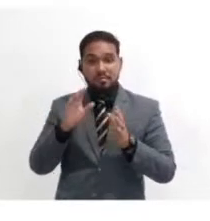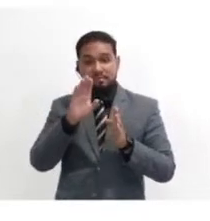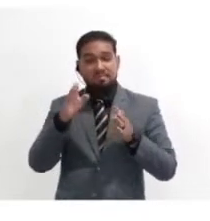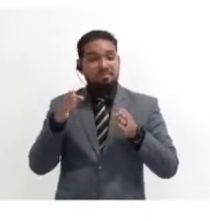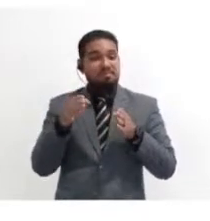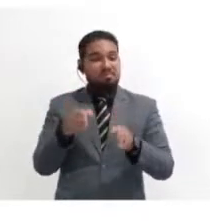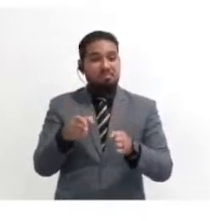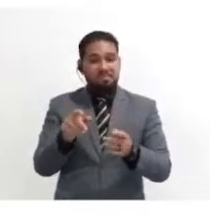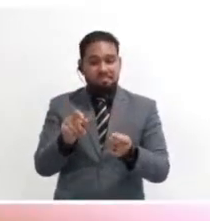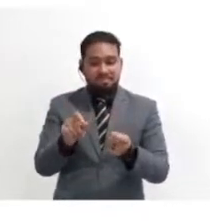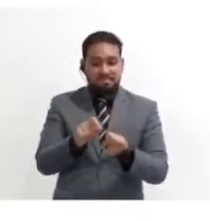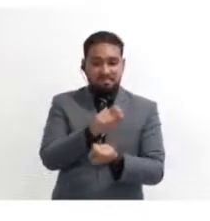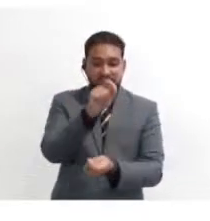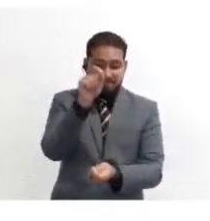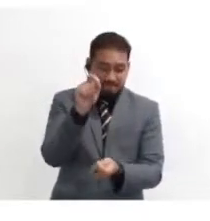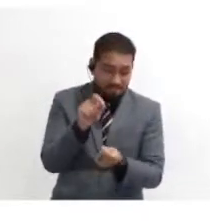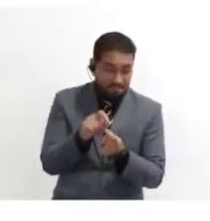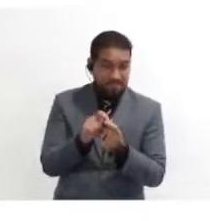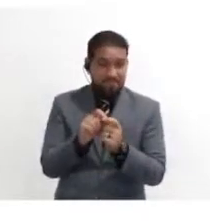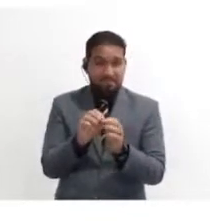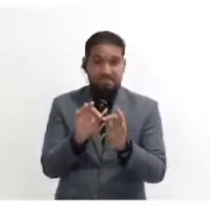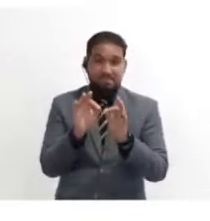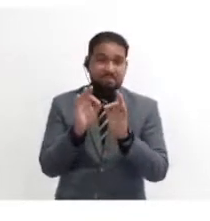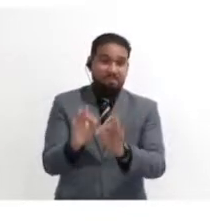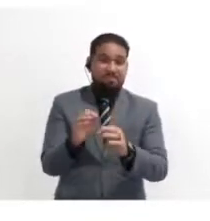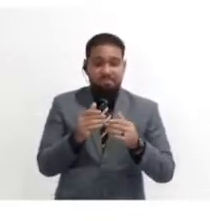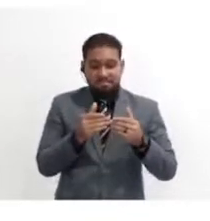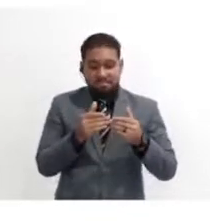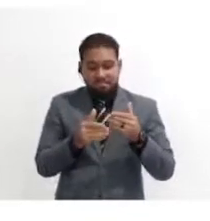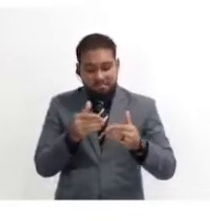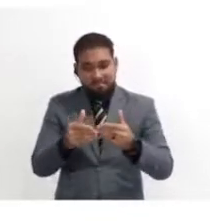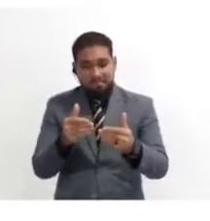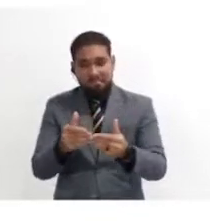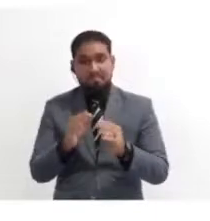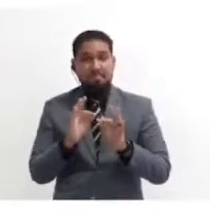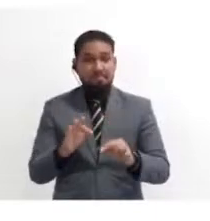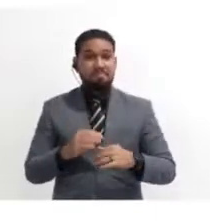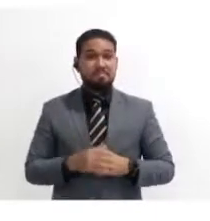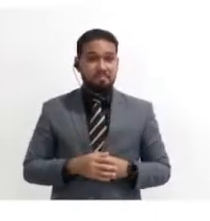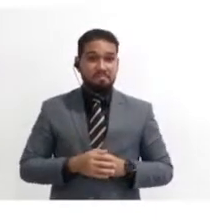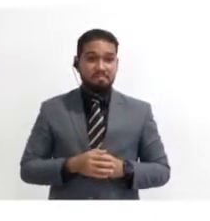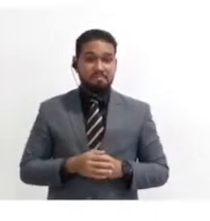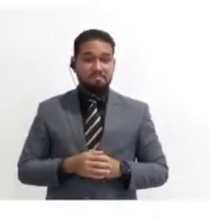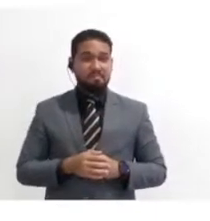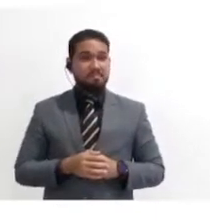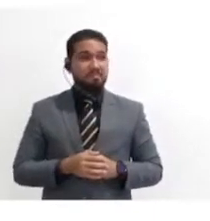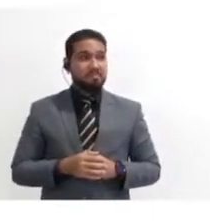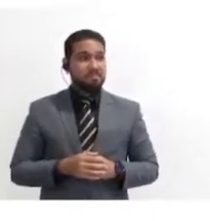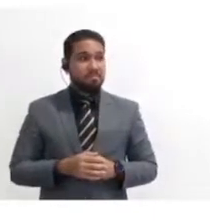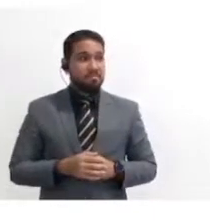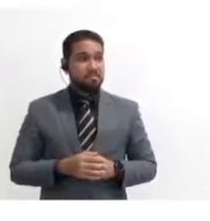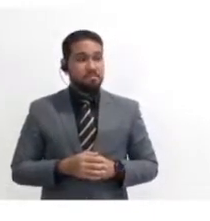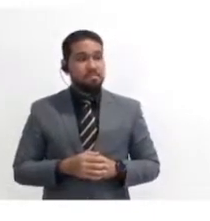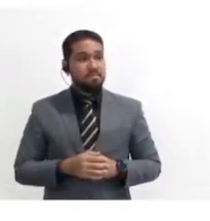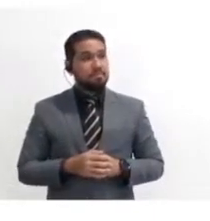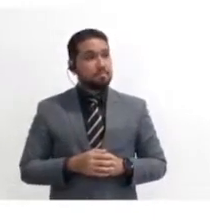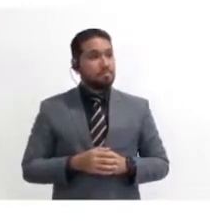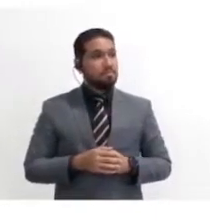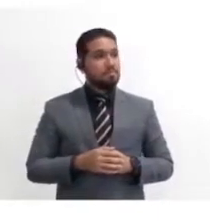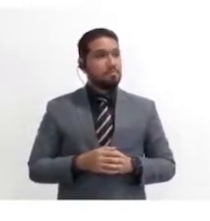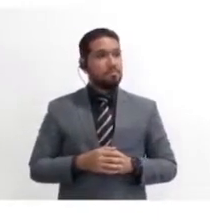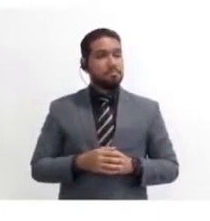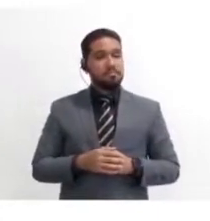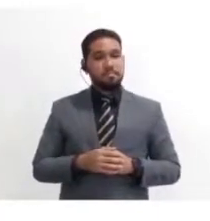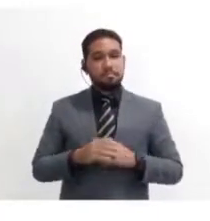step. So I'll talk about now die